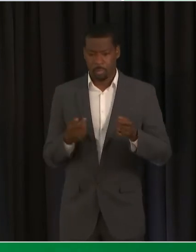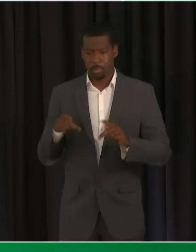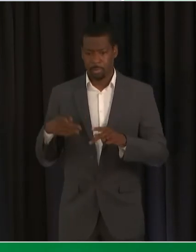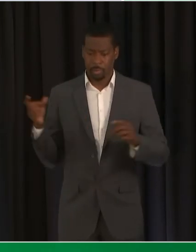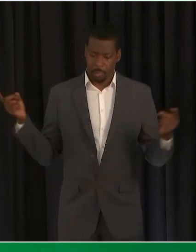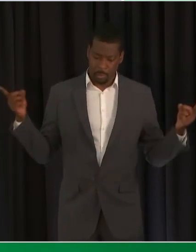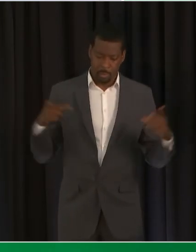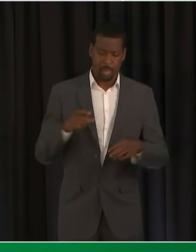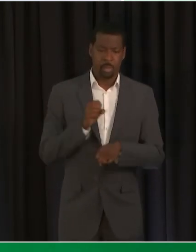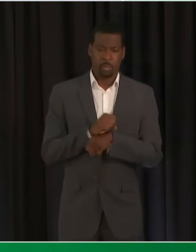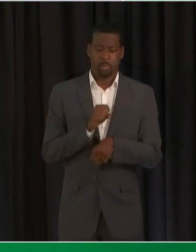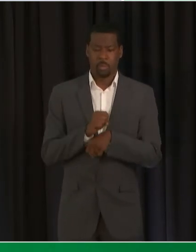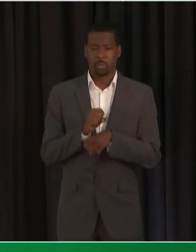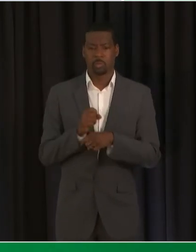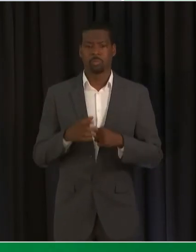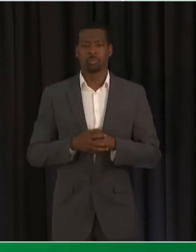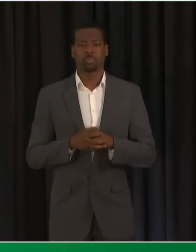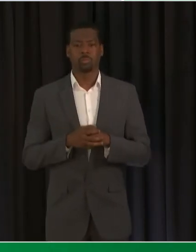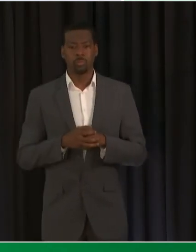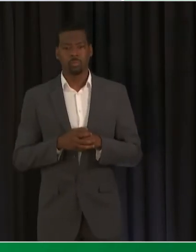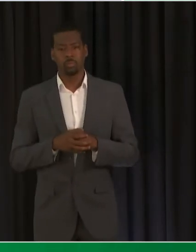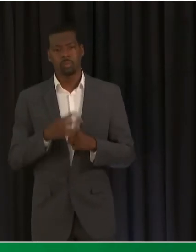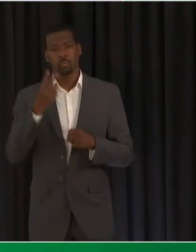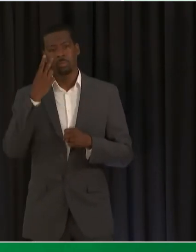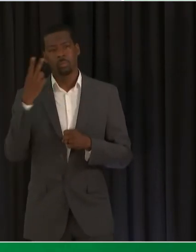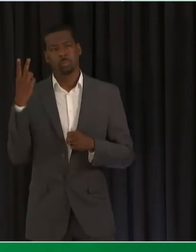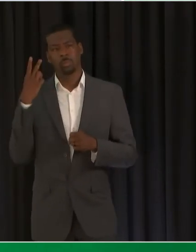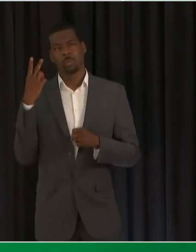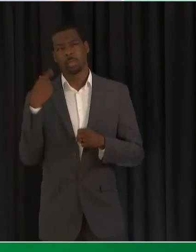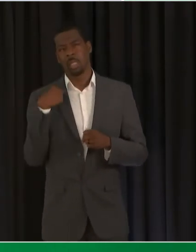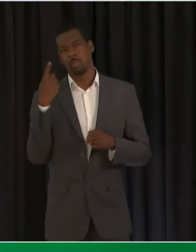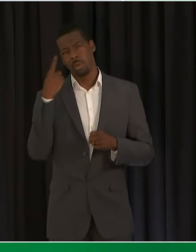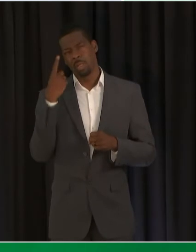the first one forgiven purely on payroll. Right. And looking back, I